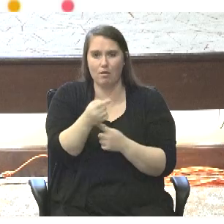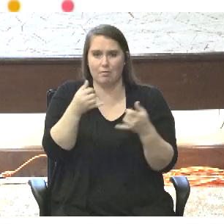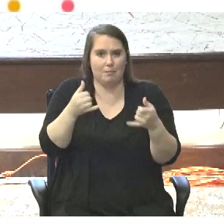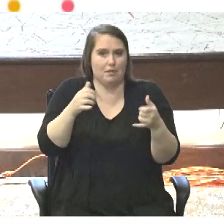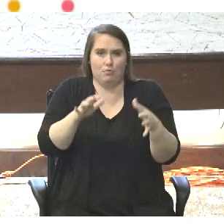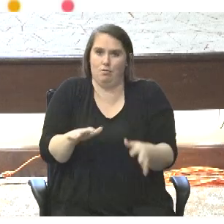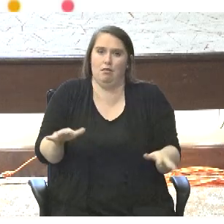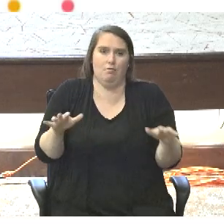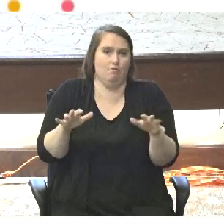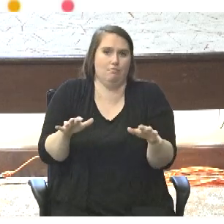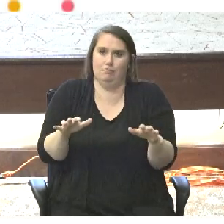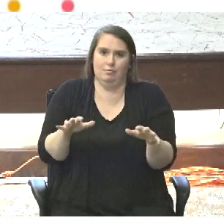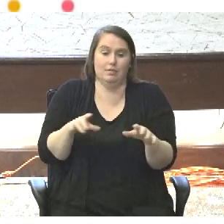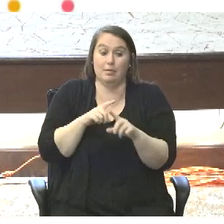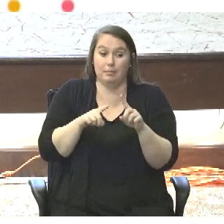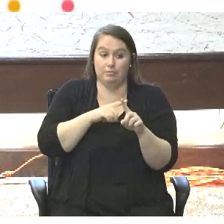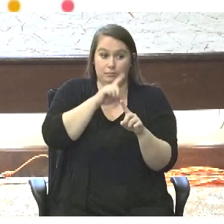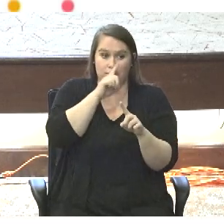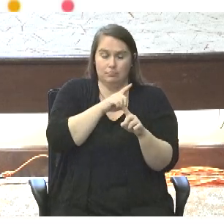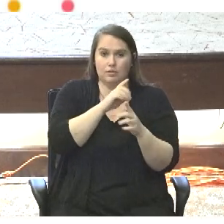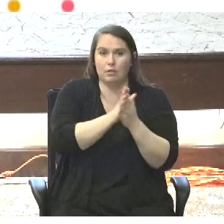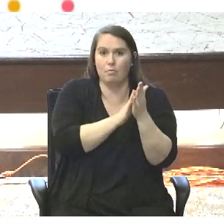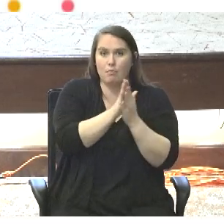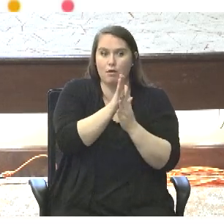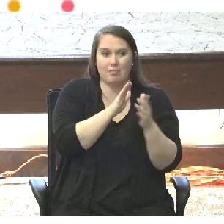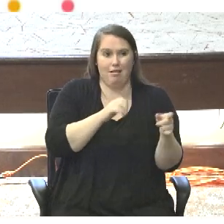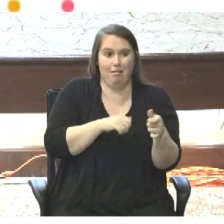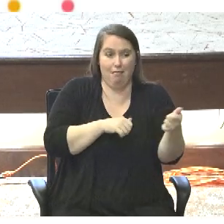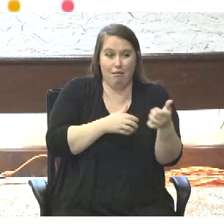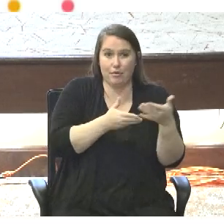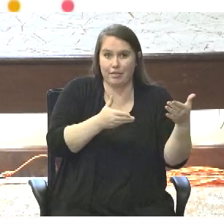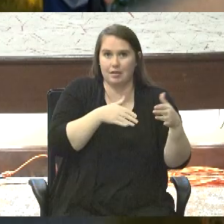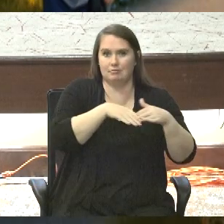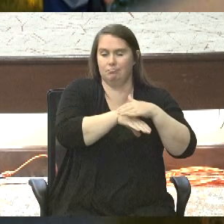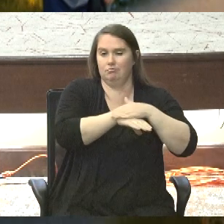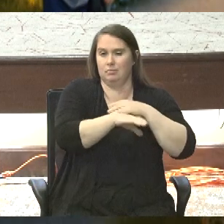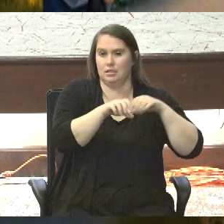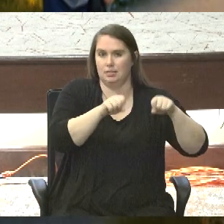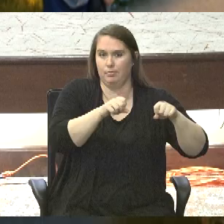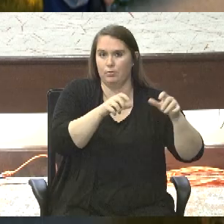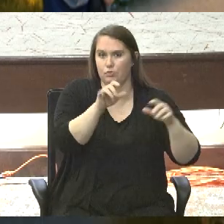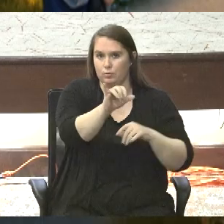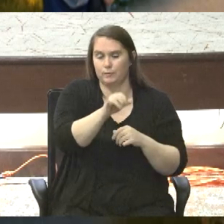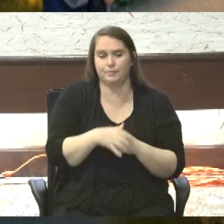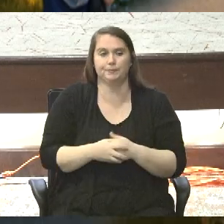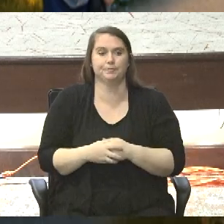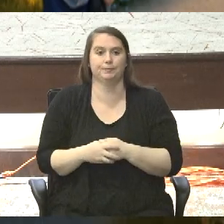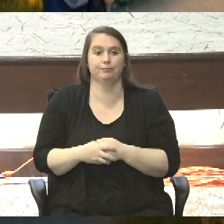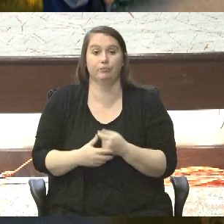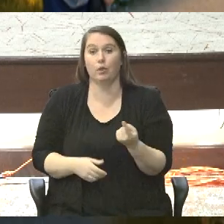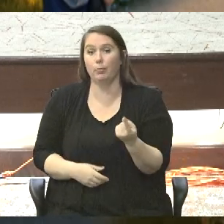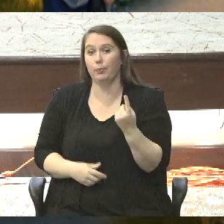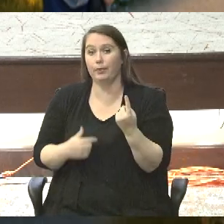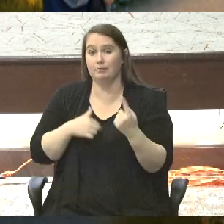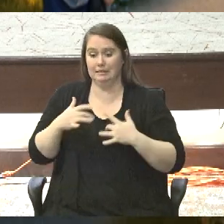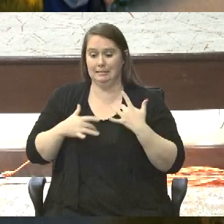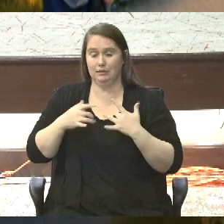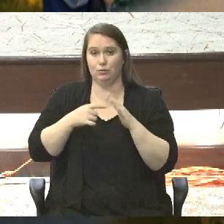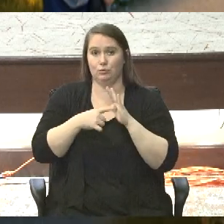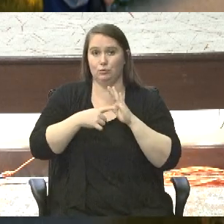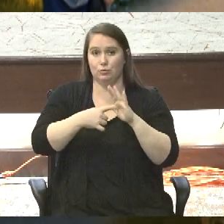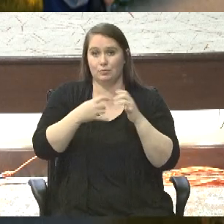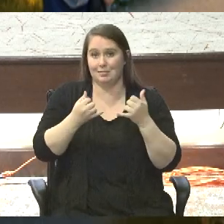playground, but making sure the park, the other features of the park are accessible to all. And so one thing I'm excited to show you all